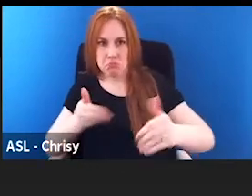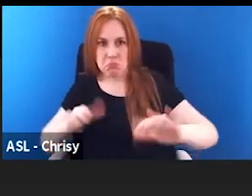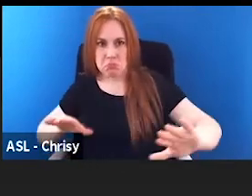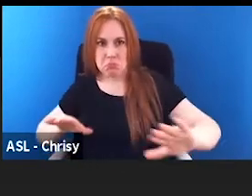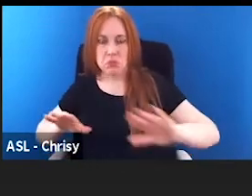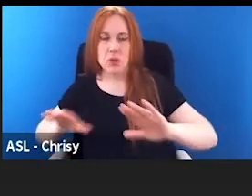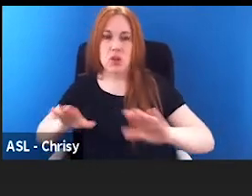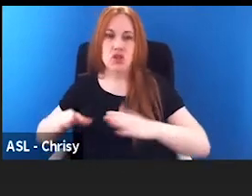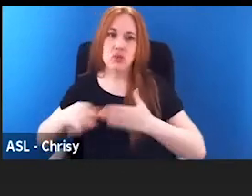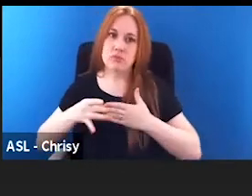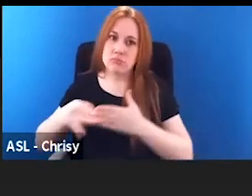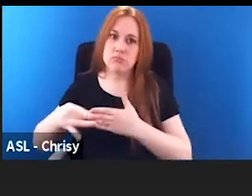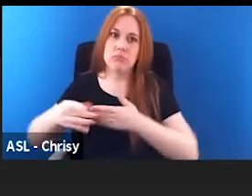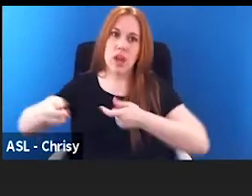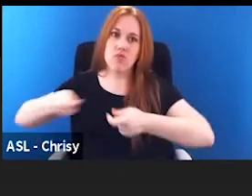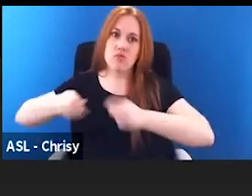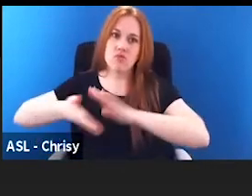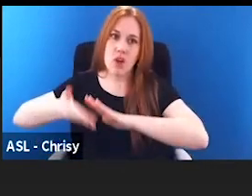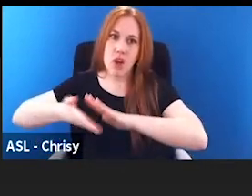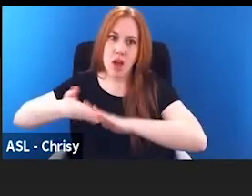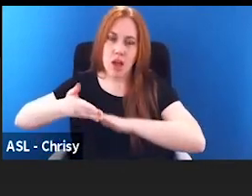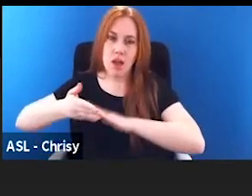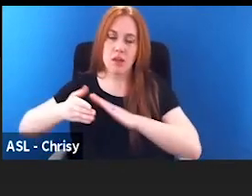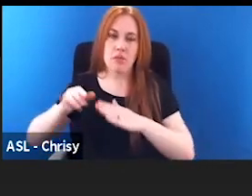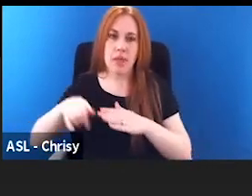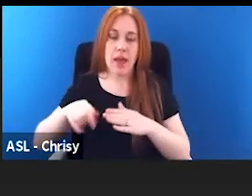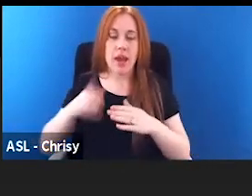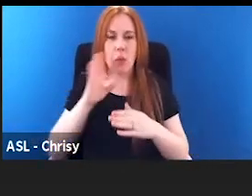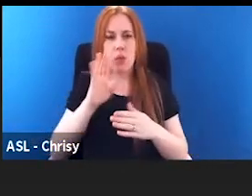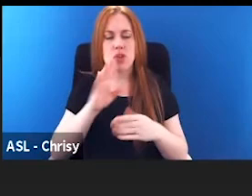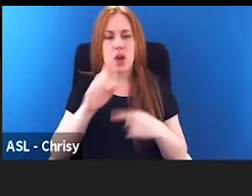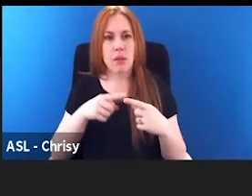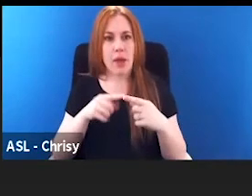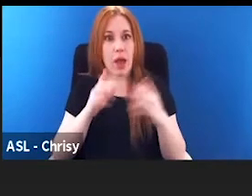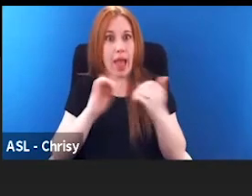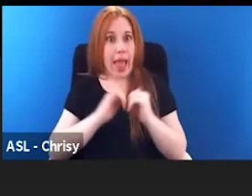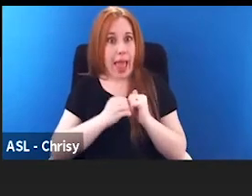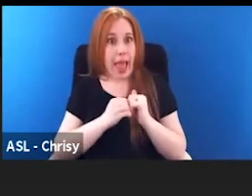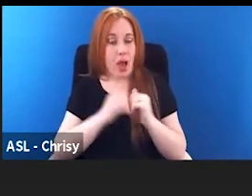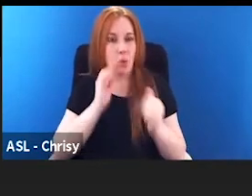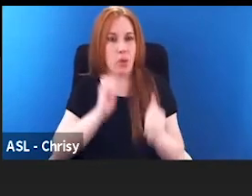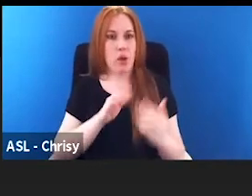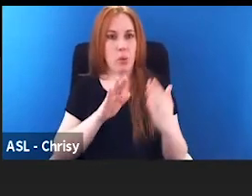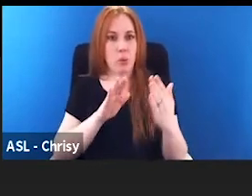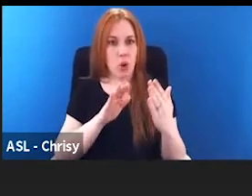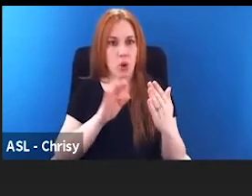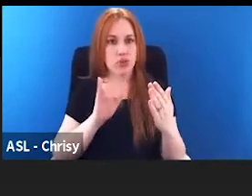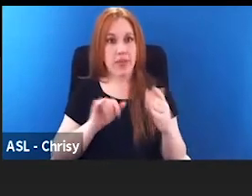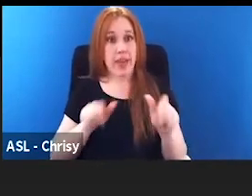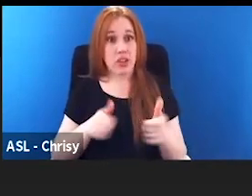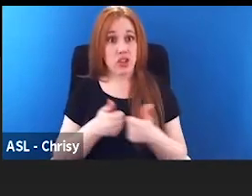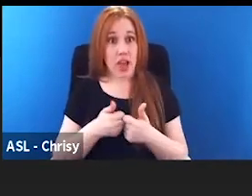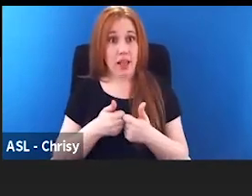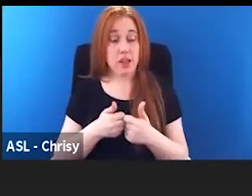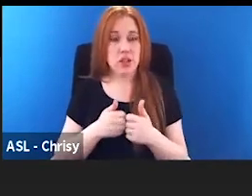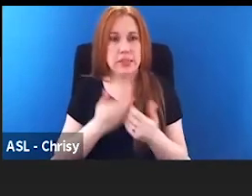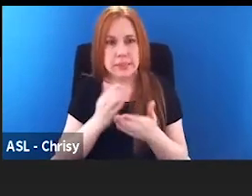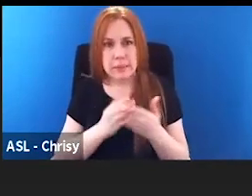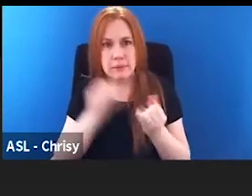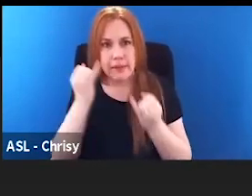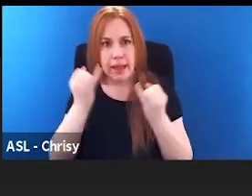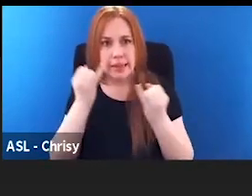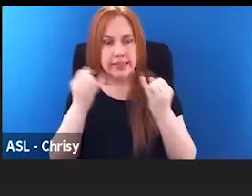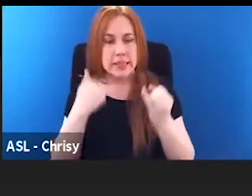steer and run this. And we'll get into some of the strategy of how we're going to approach the challenge that we face and some of the ideas that we